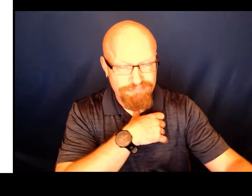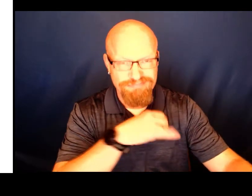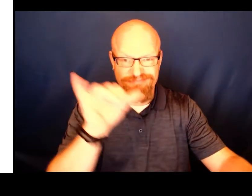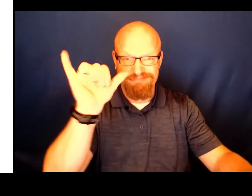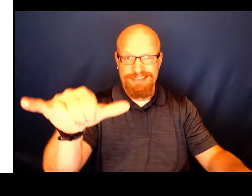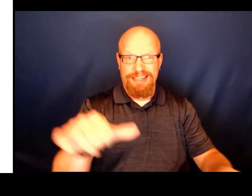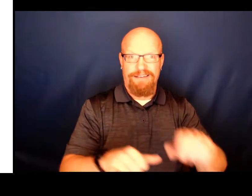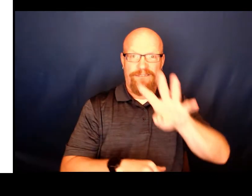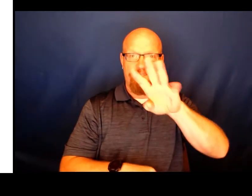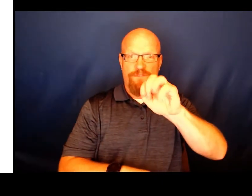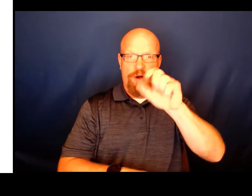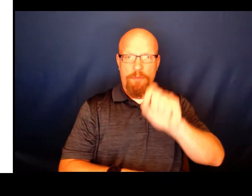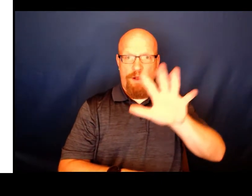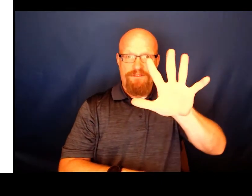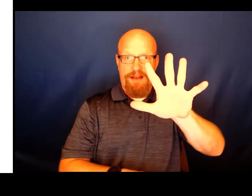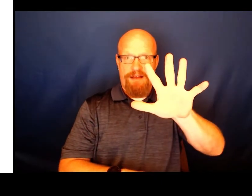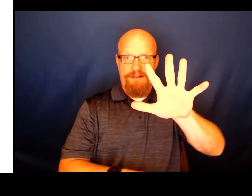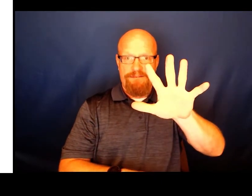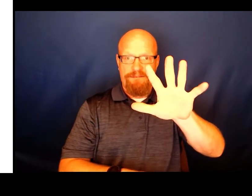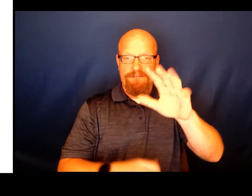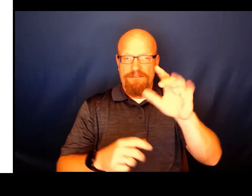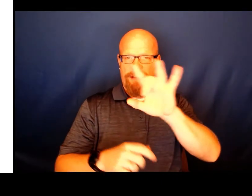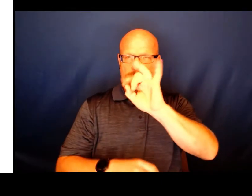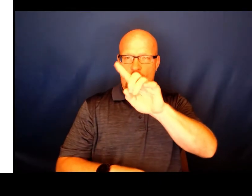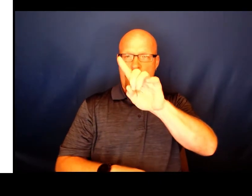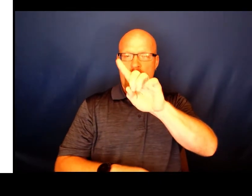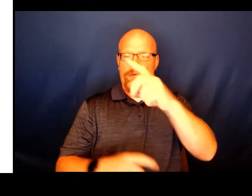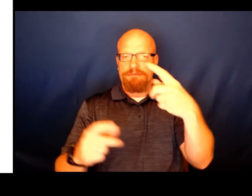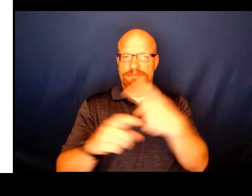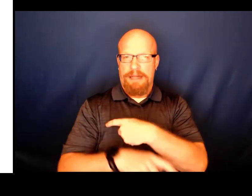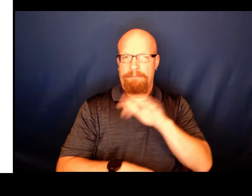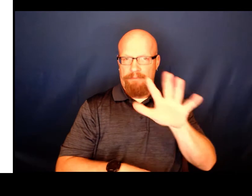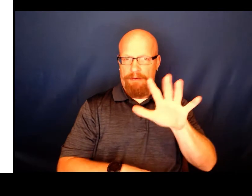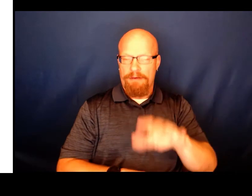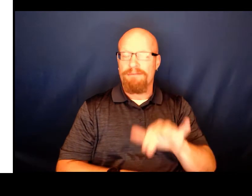When we multiply 8.1 times 5, the answer is